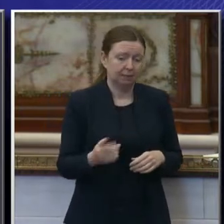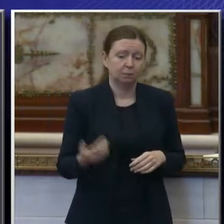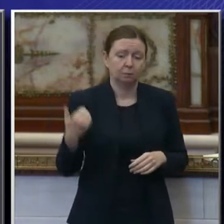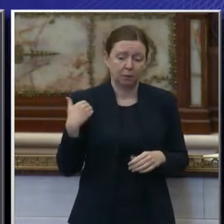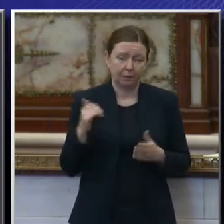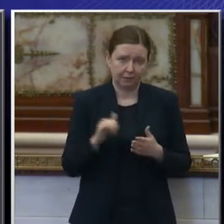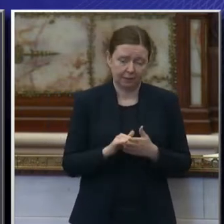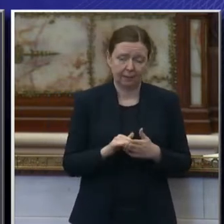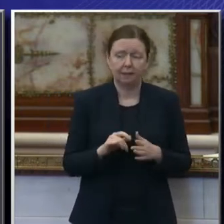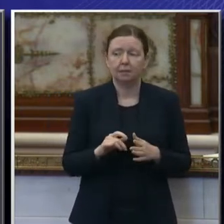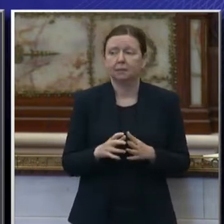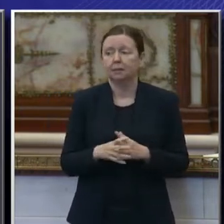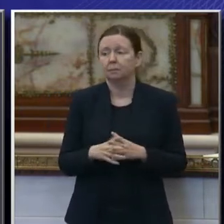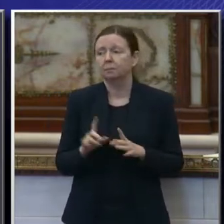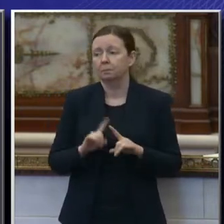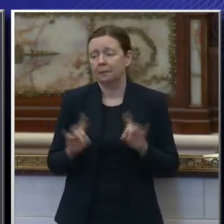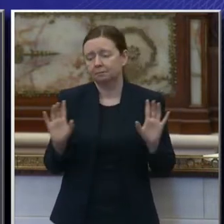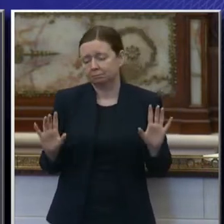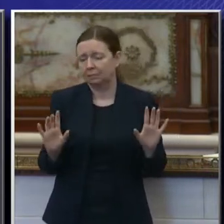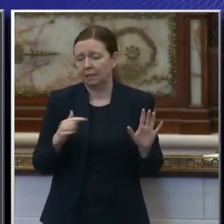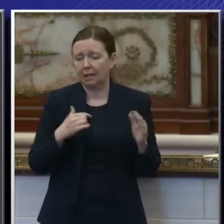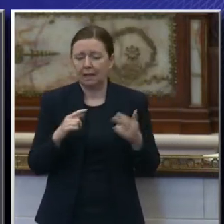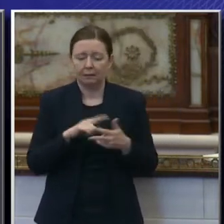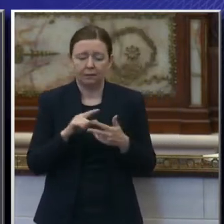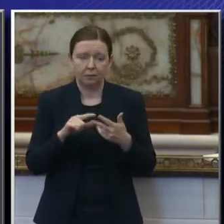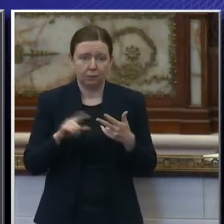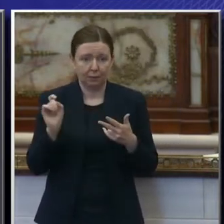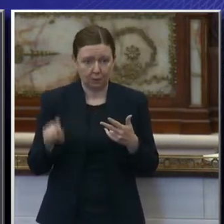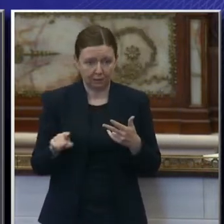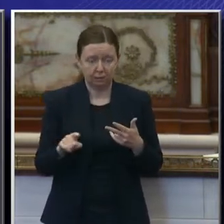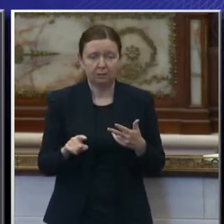to that. All right, so I have three questions,